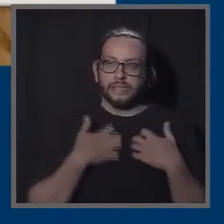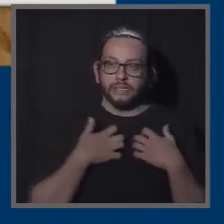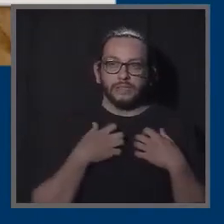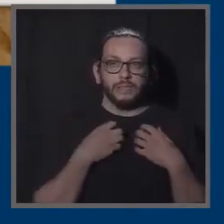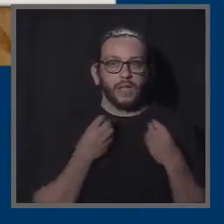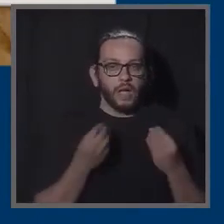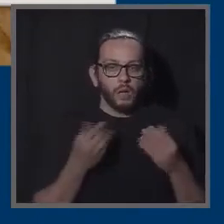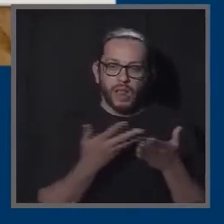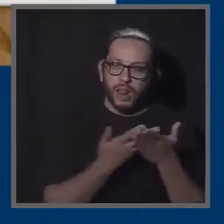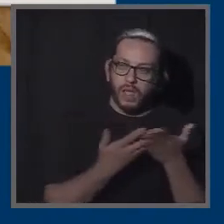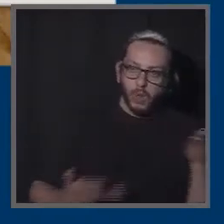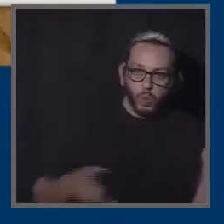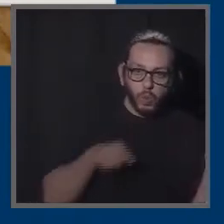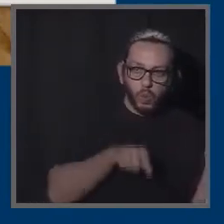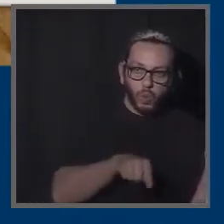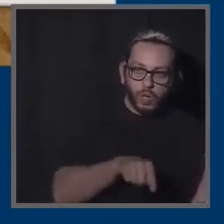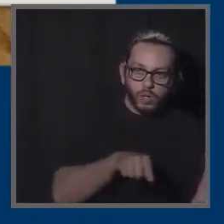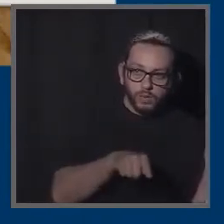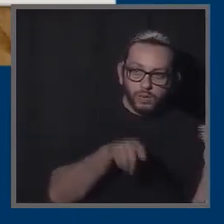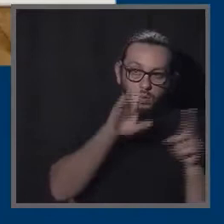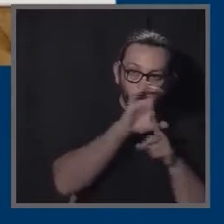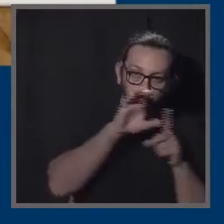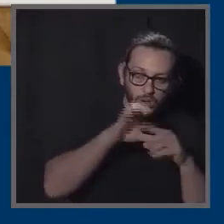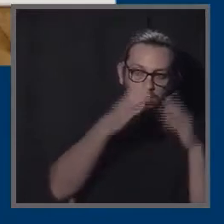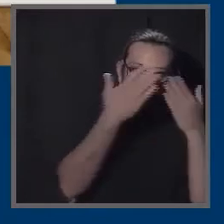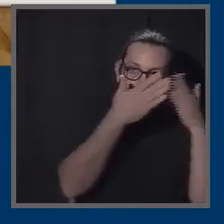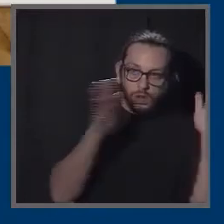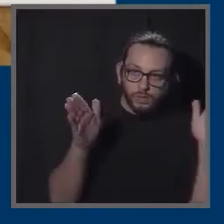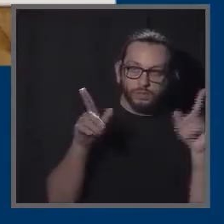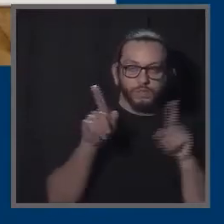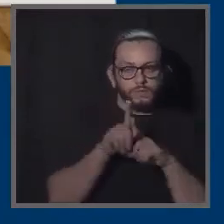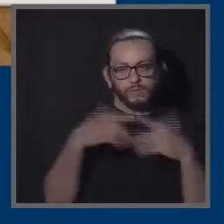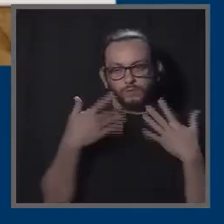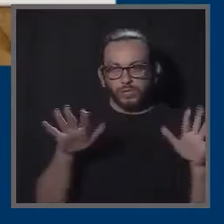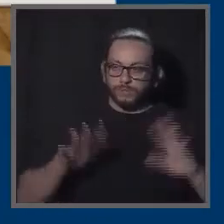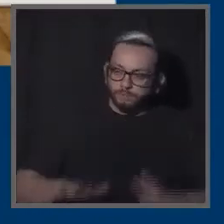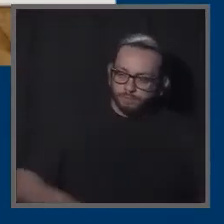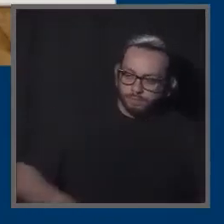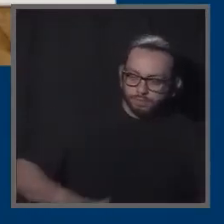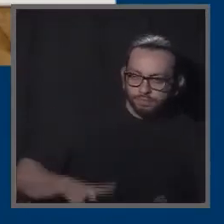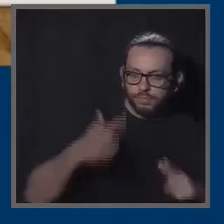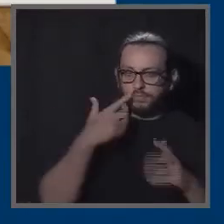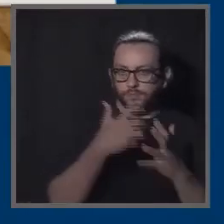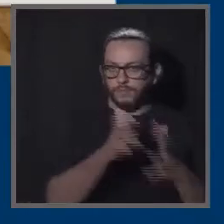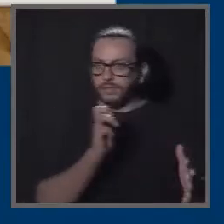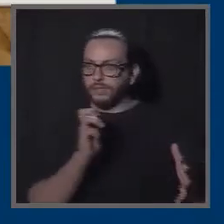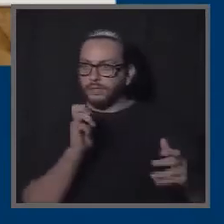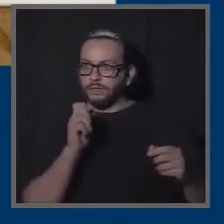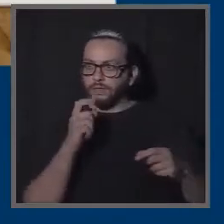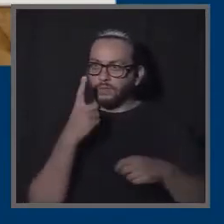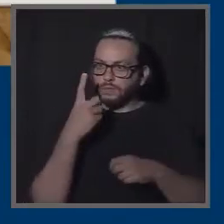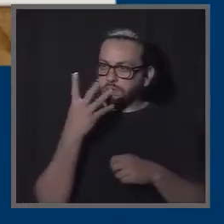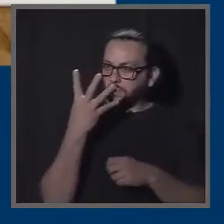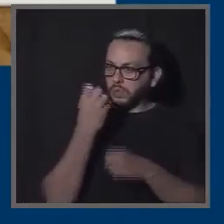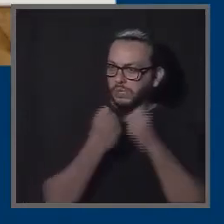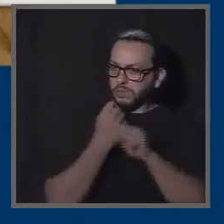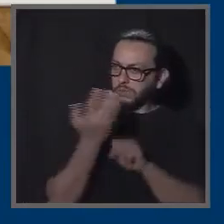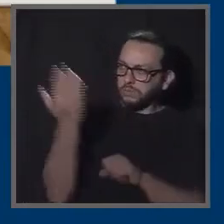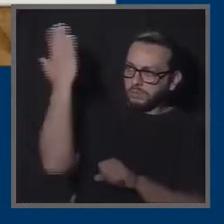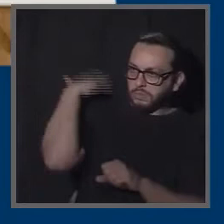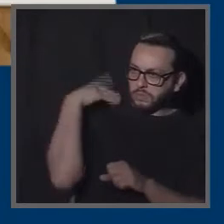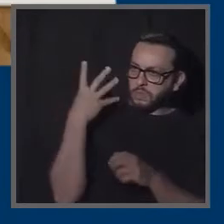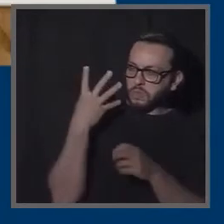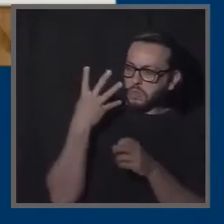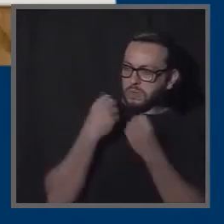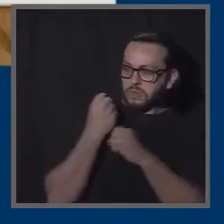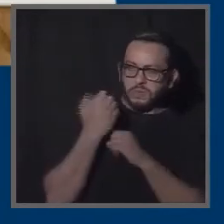democracy has really grown in visibility in the UK in these past four or so years. There's now a lot of